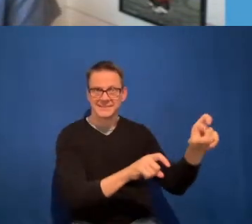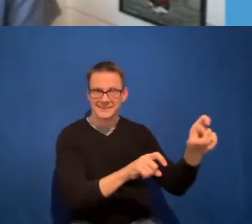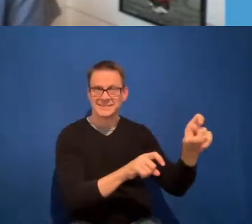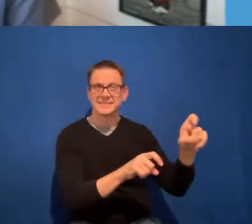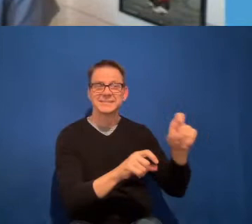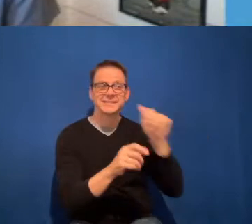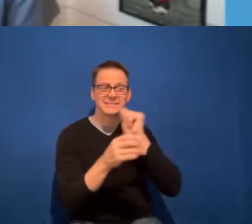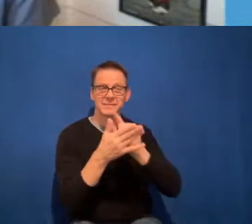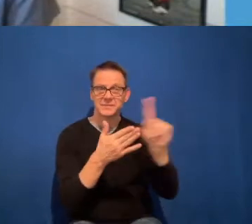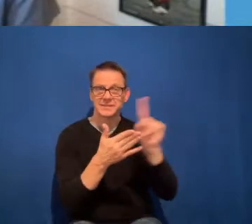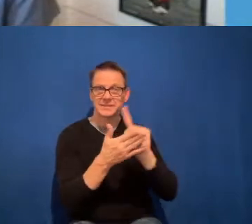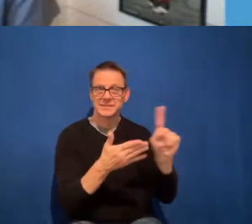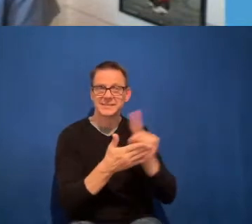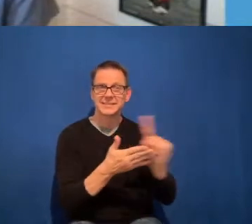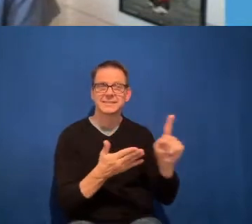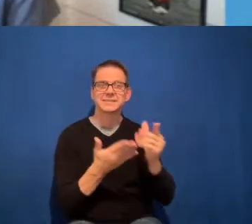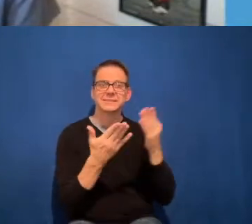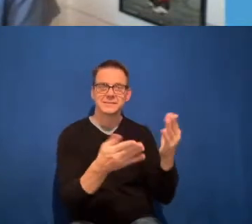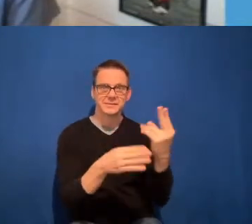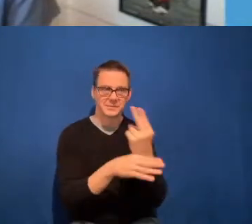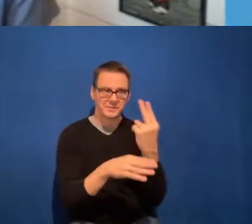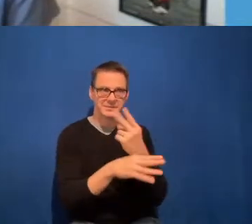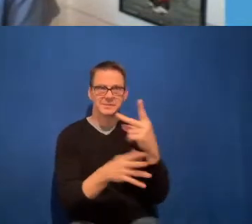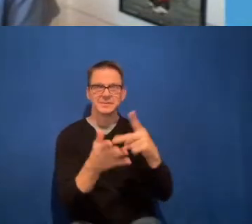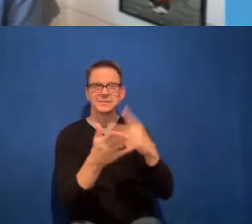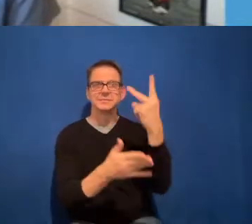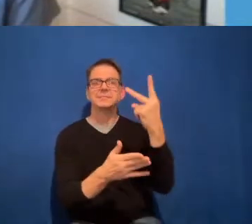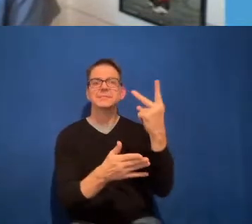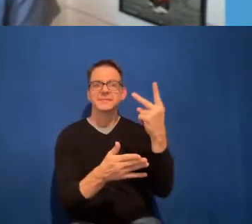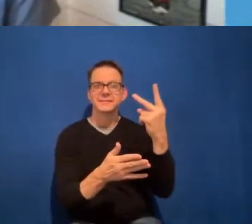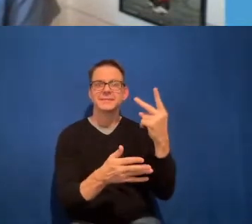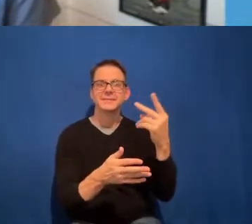suggested to be using those twice weekly. So a household of 4,